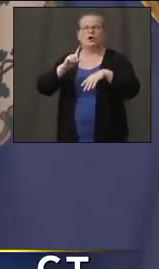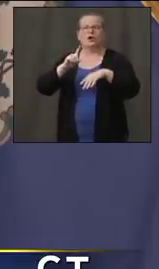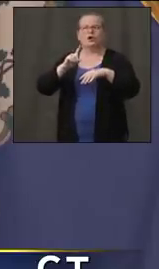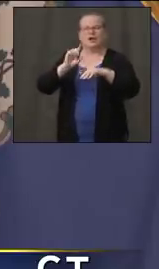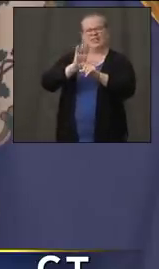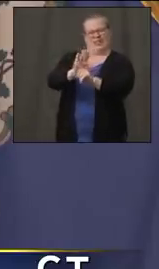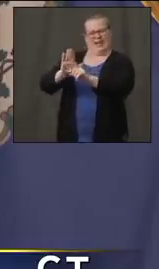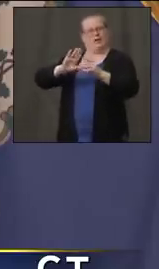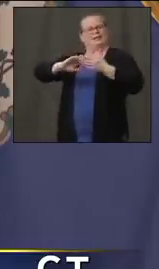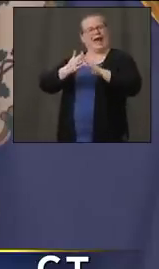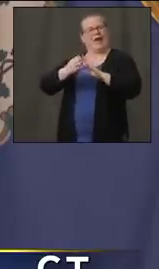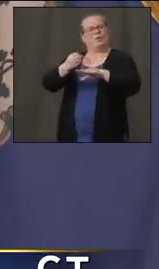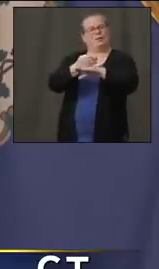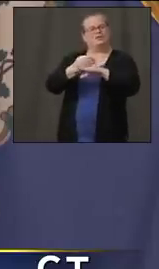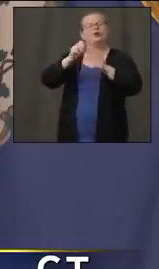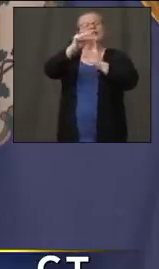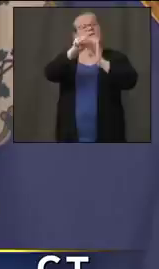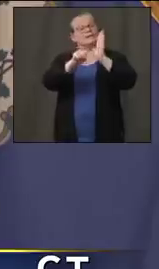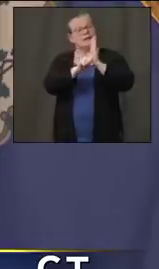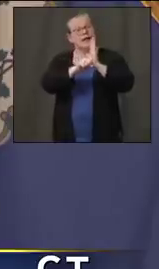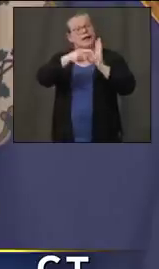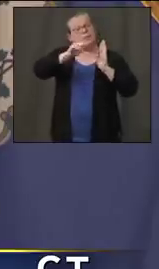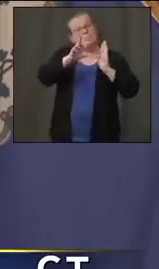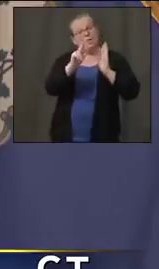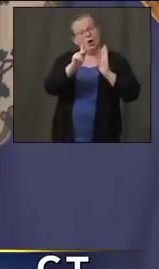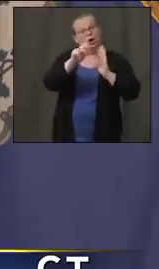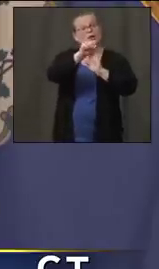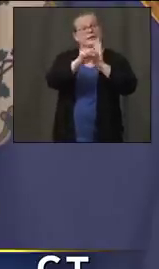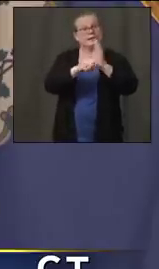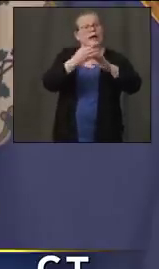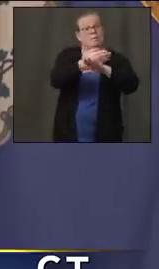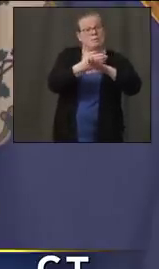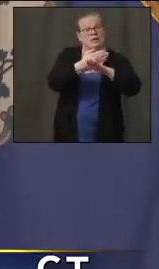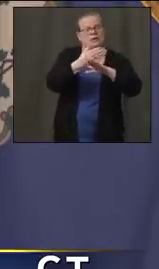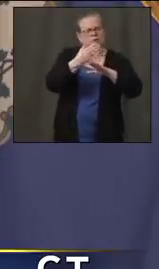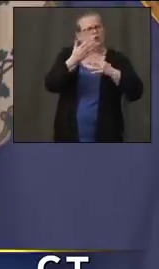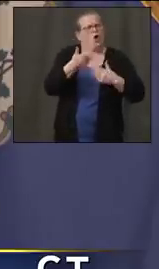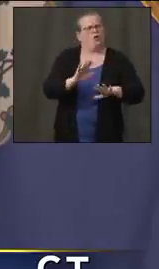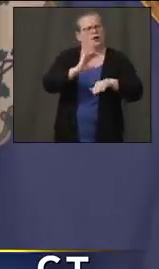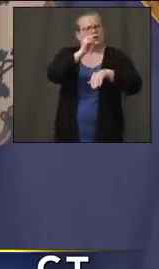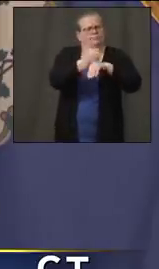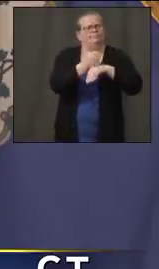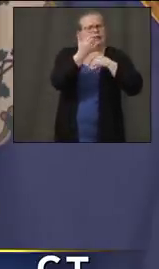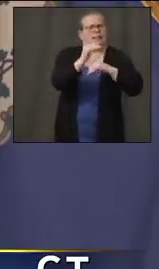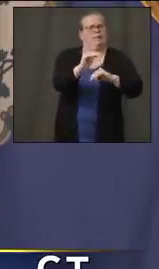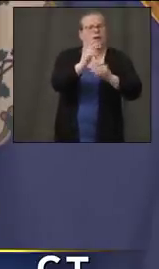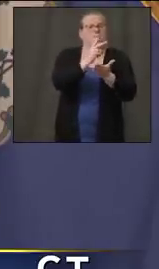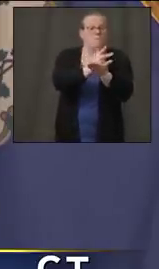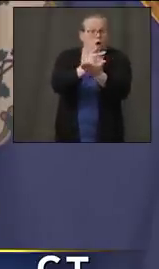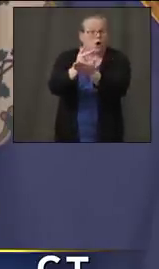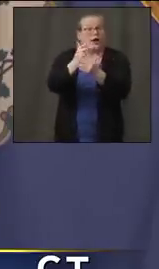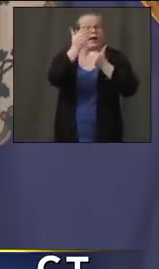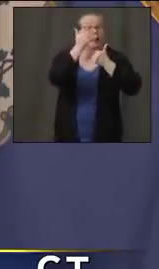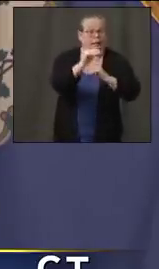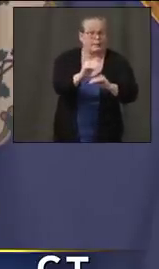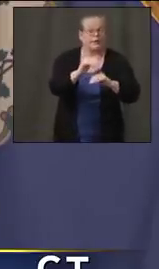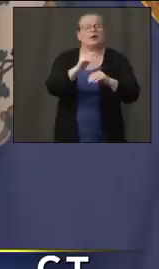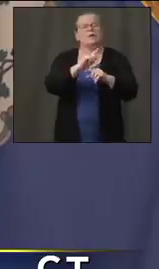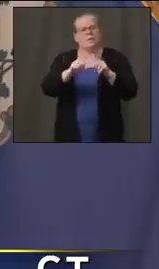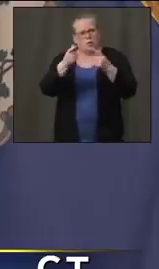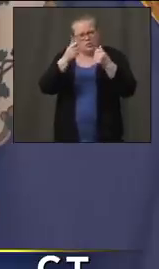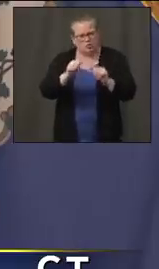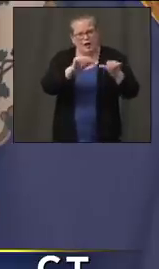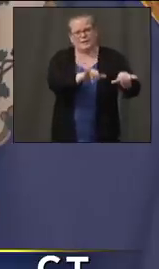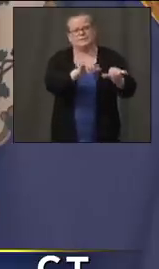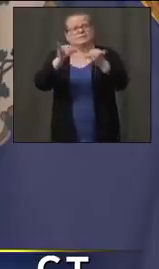parks, where we specifically limit the amount of parking that can go on there, and trying to get consistency with all the municipalities. They are looking for